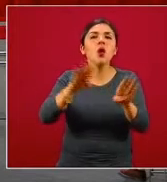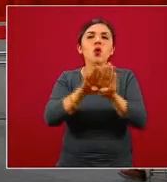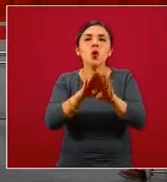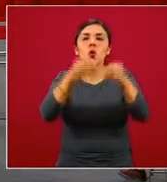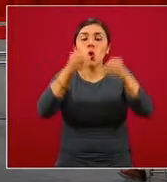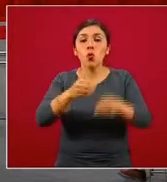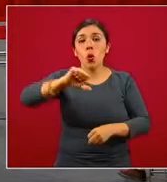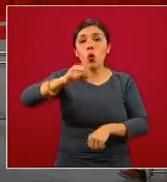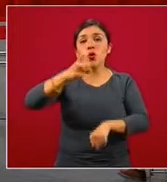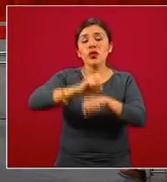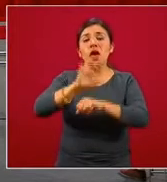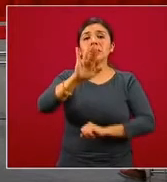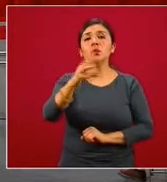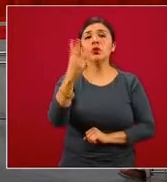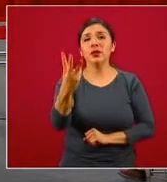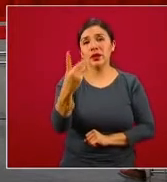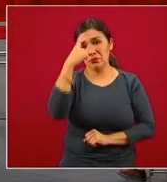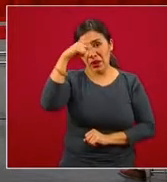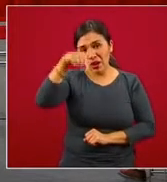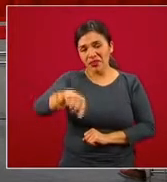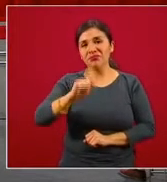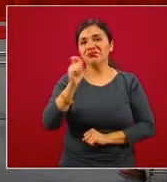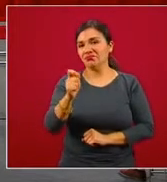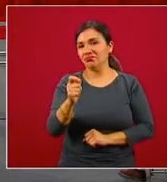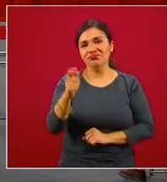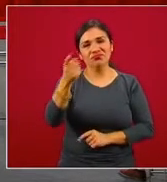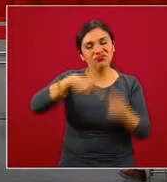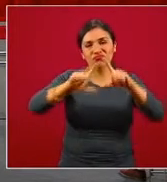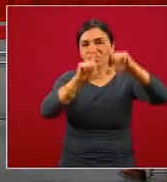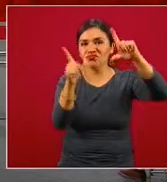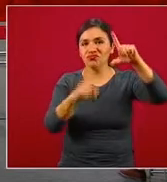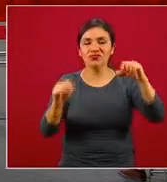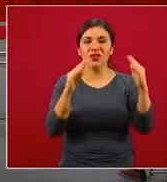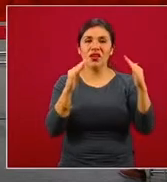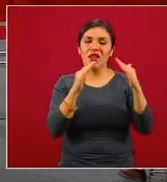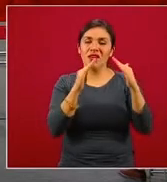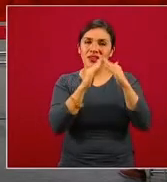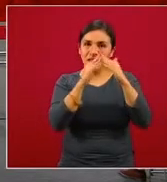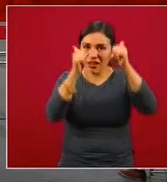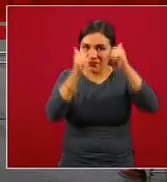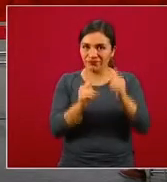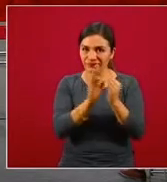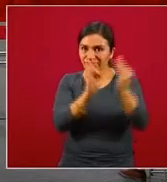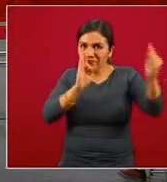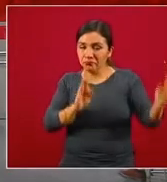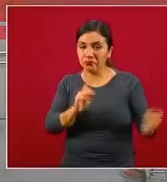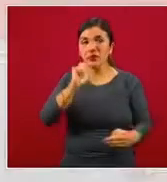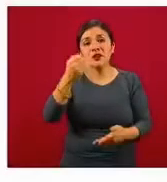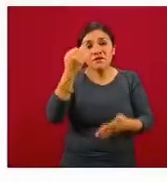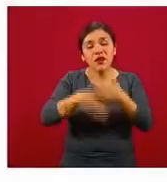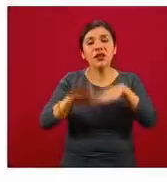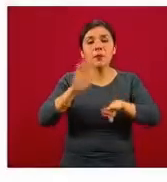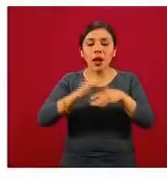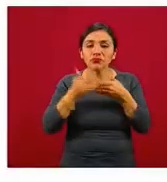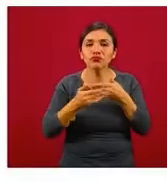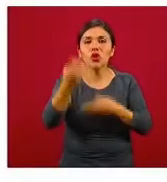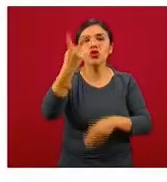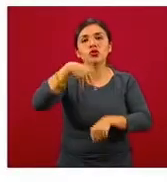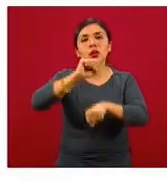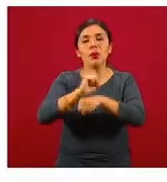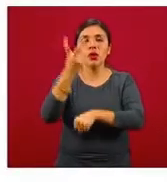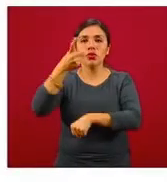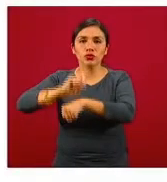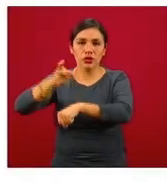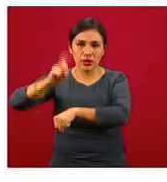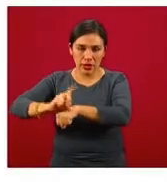what's going on with our hospital network. We're on day number 53 of our Susanna Safe Distance campaign. We have